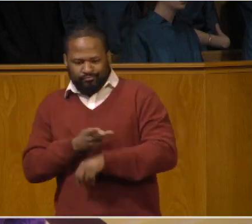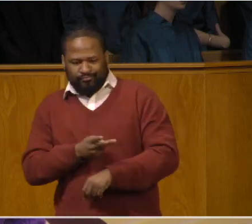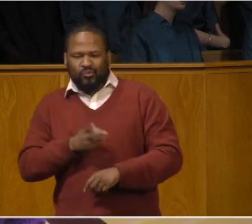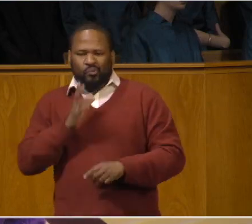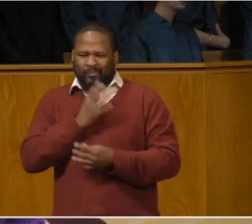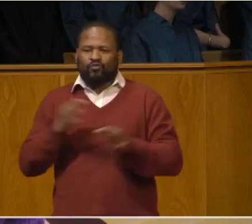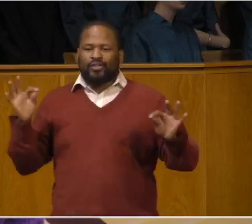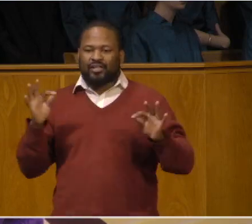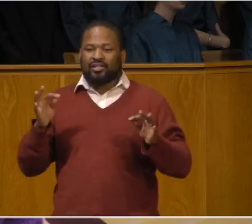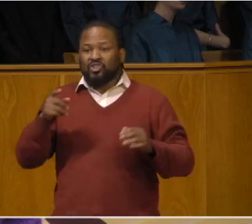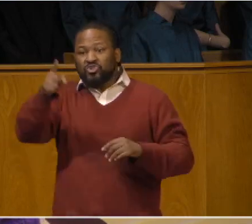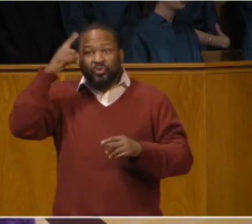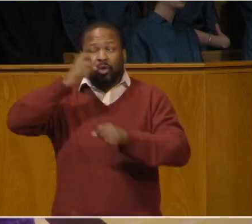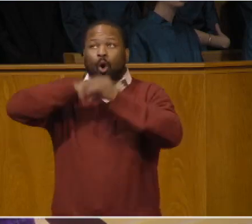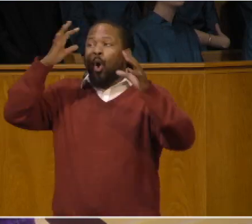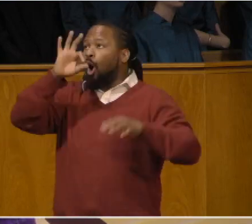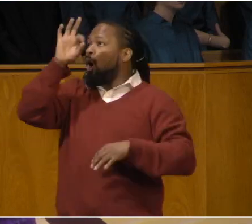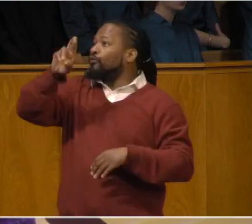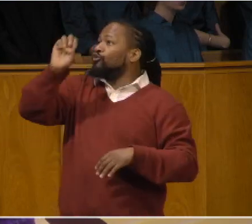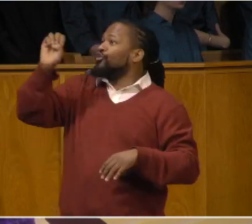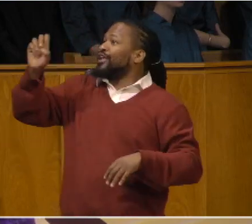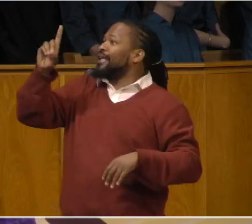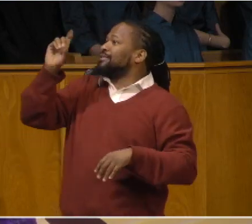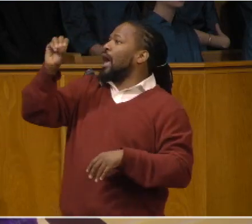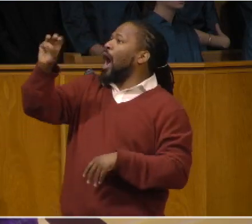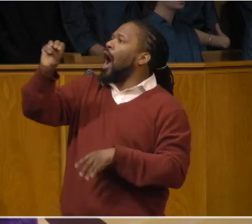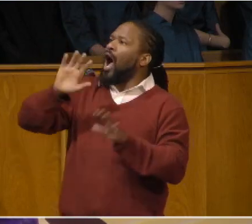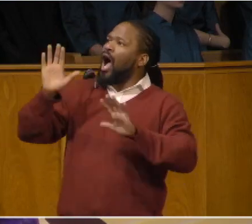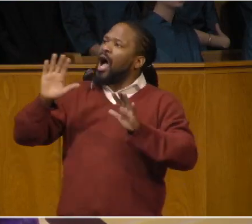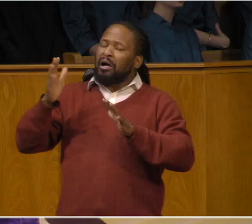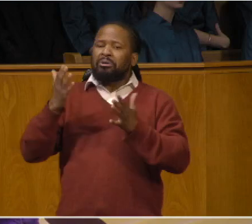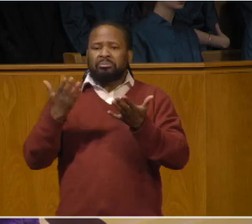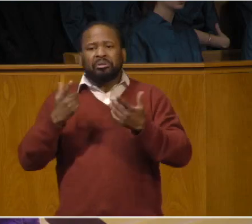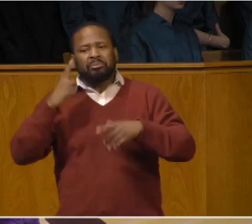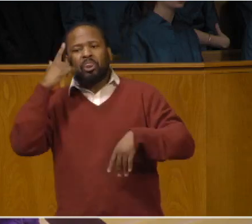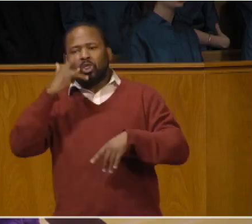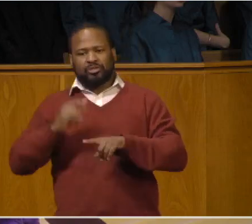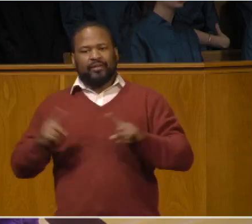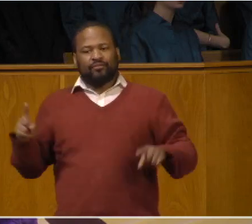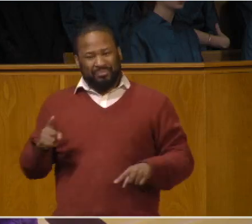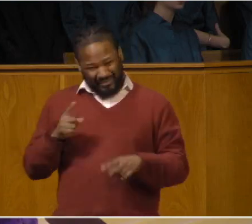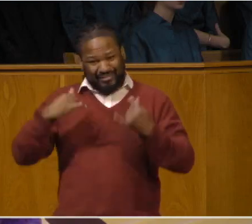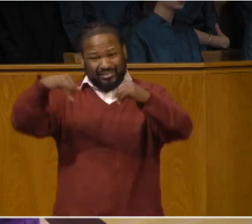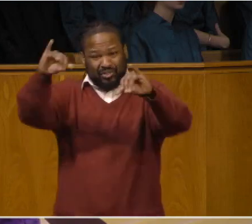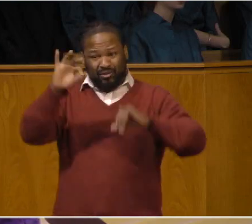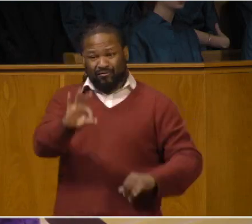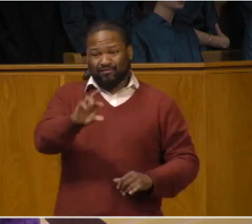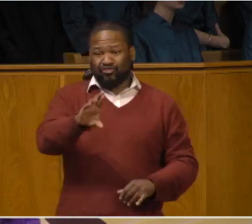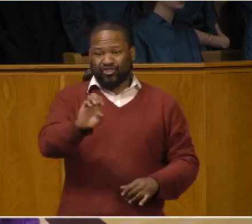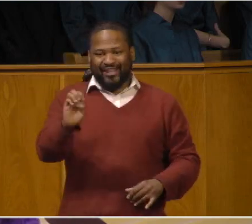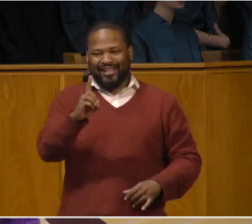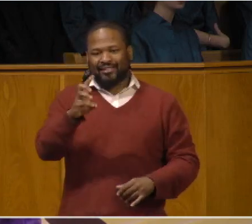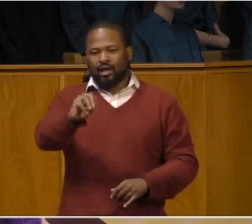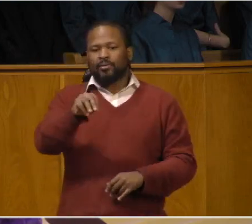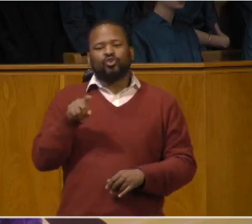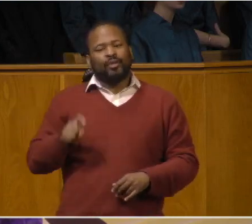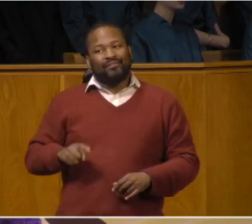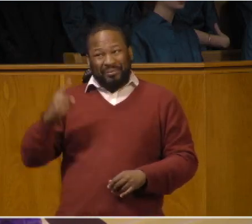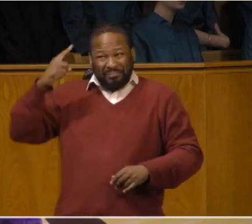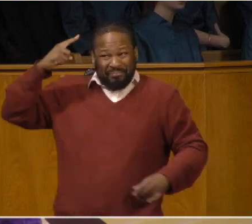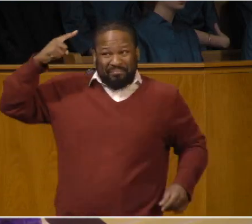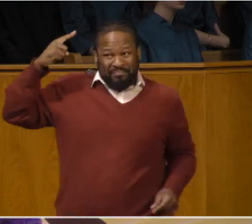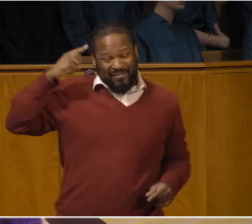not look like what you think or hoped, but it is freedom. You have to be mentally free